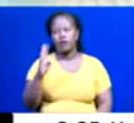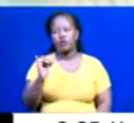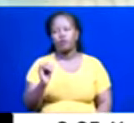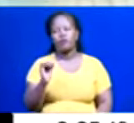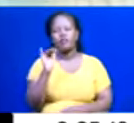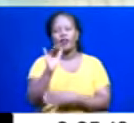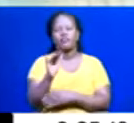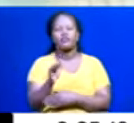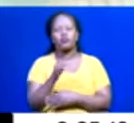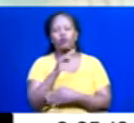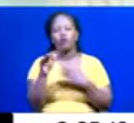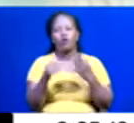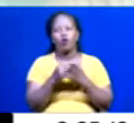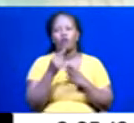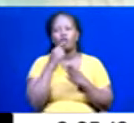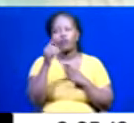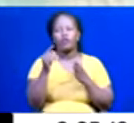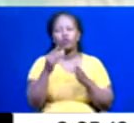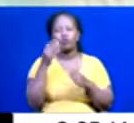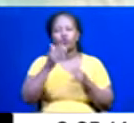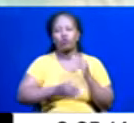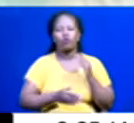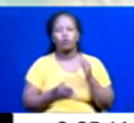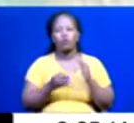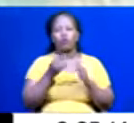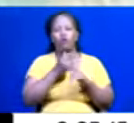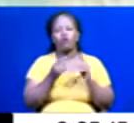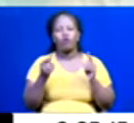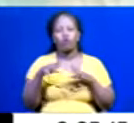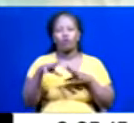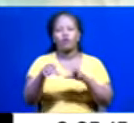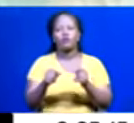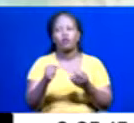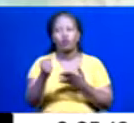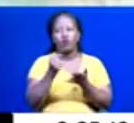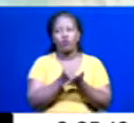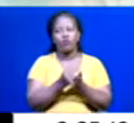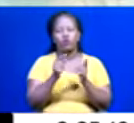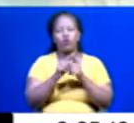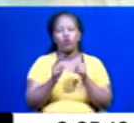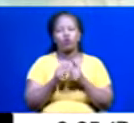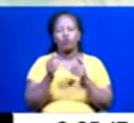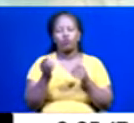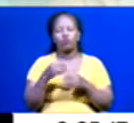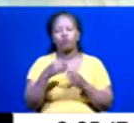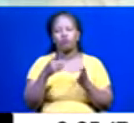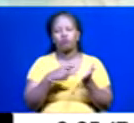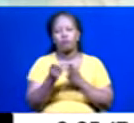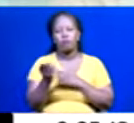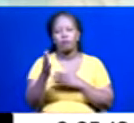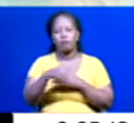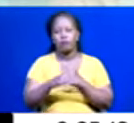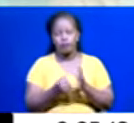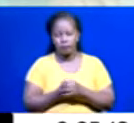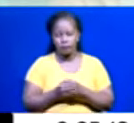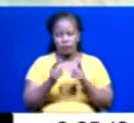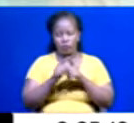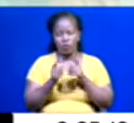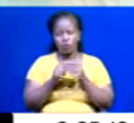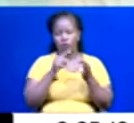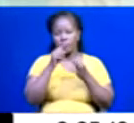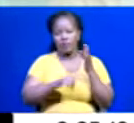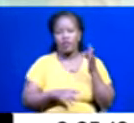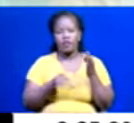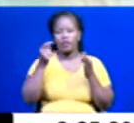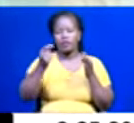suspend orders that stop them from assuming office and drawing salaries. Now, the three-judge bench, comprising of Justices